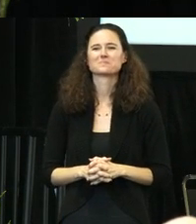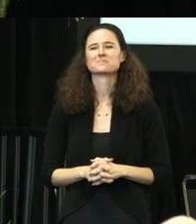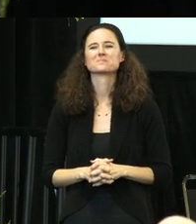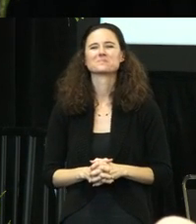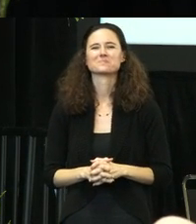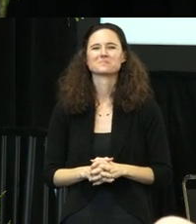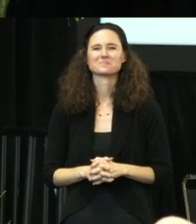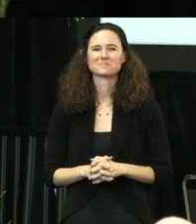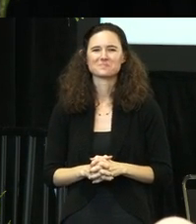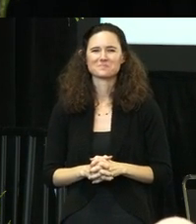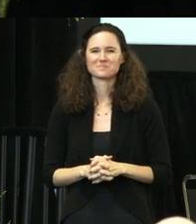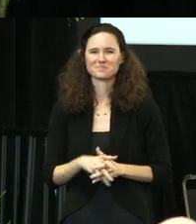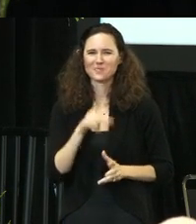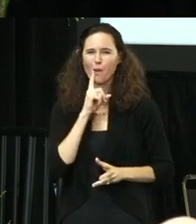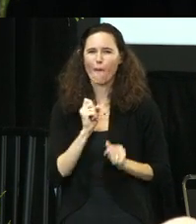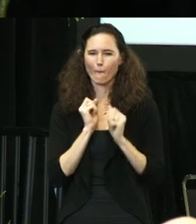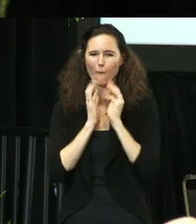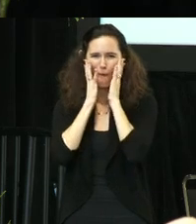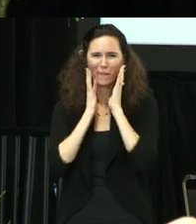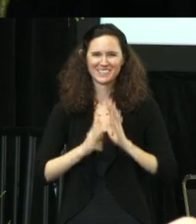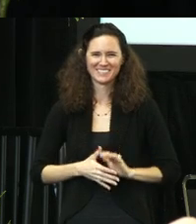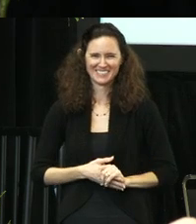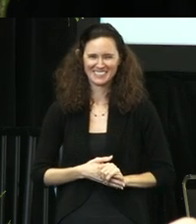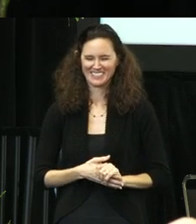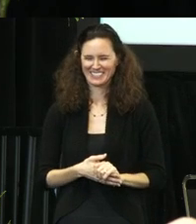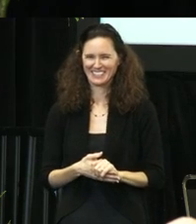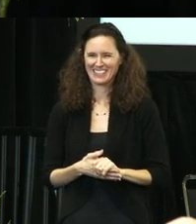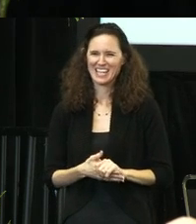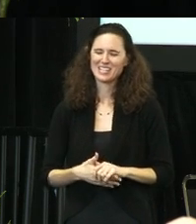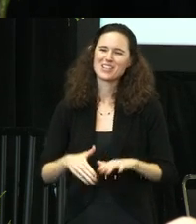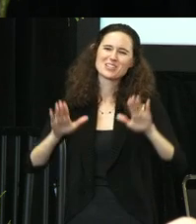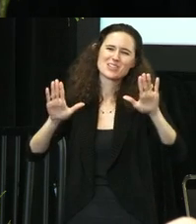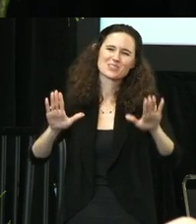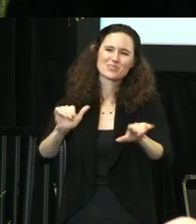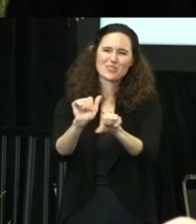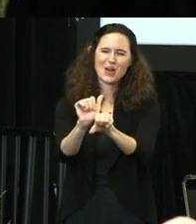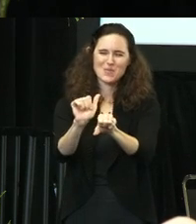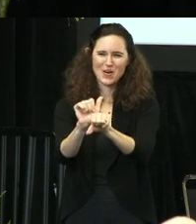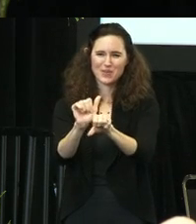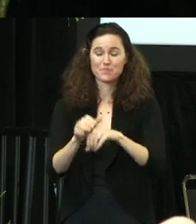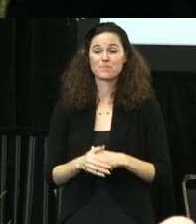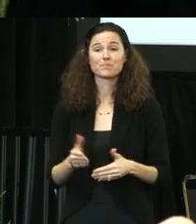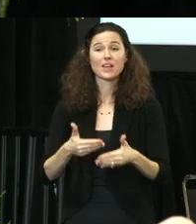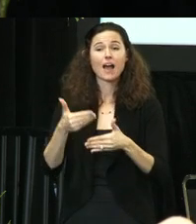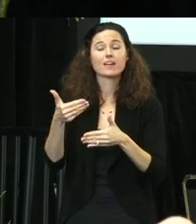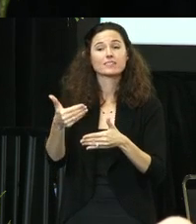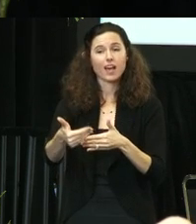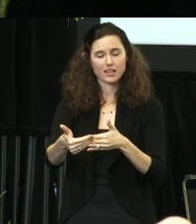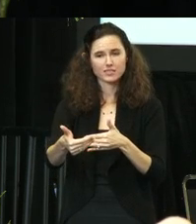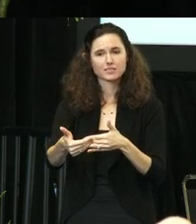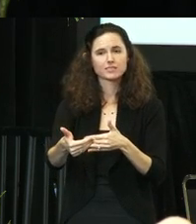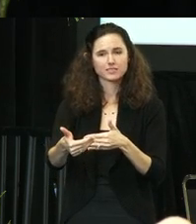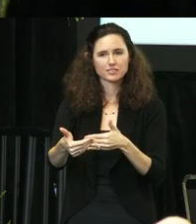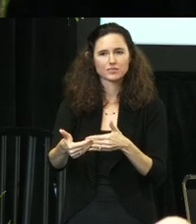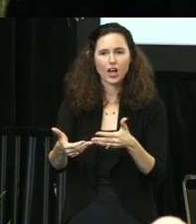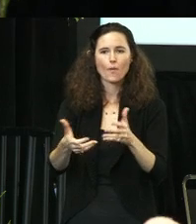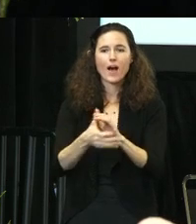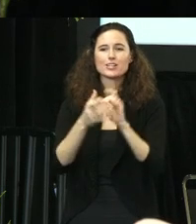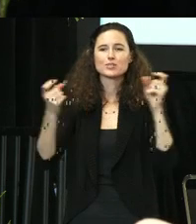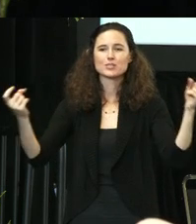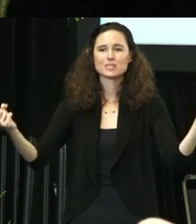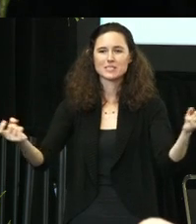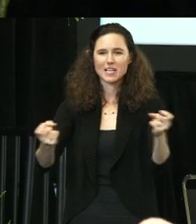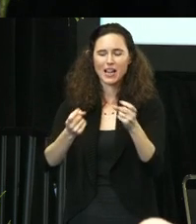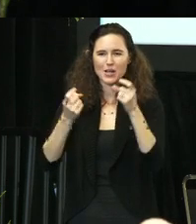I feel lucky to know each one of them and the great work that they've done on our faculty. Next, I'd like to celebrate our